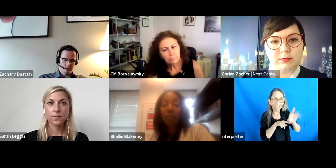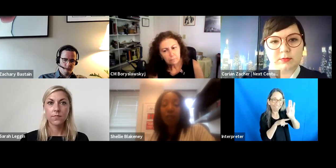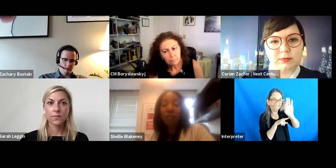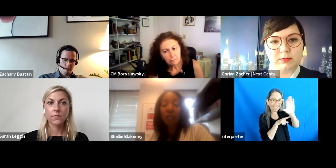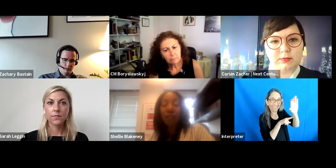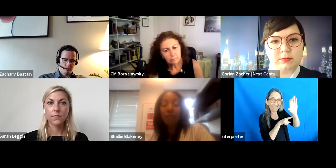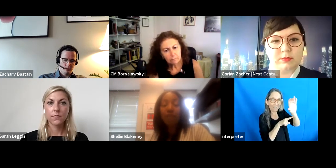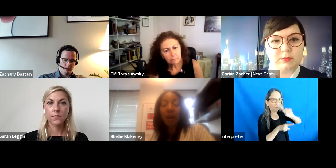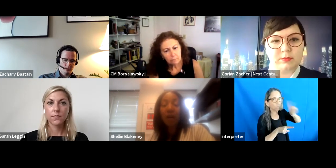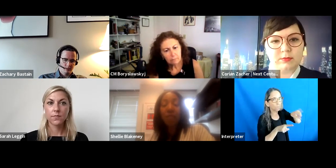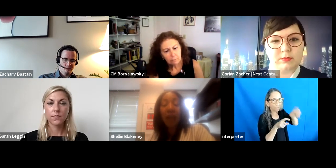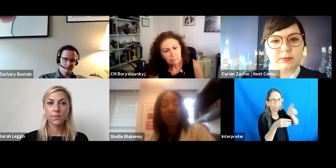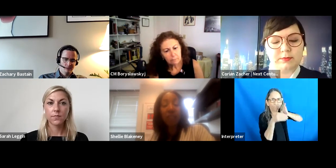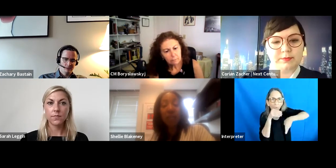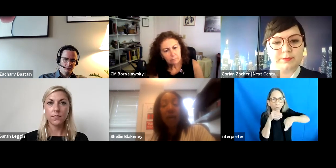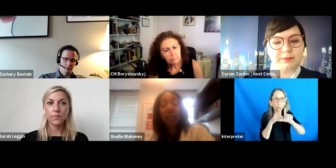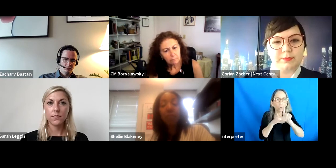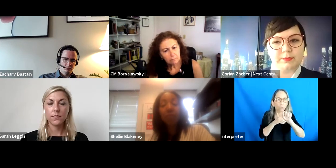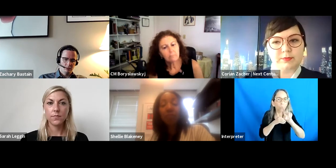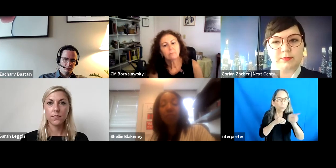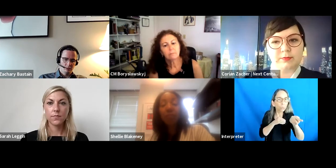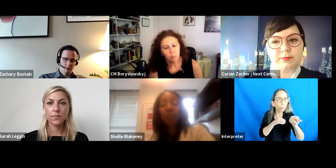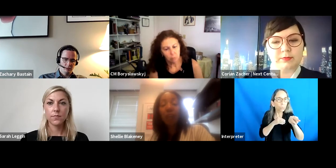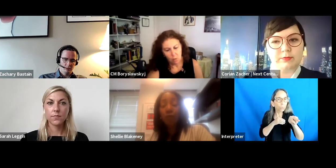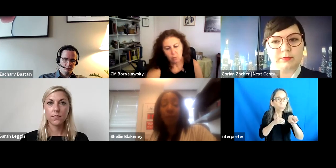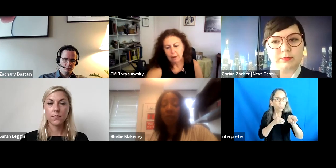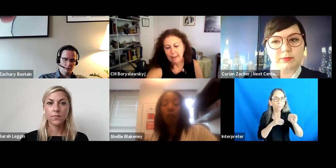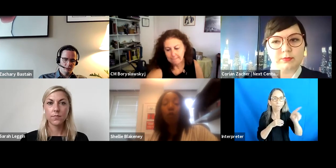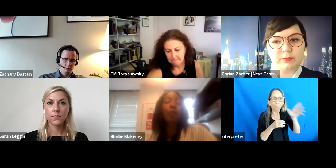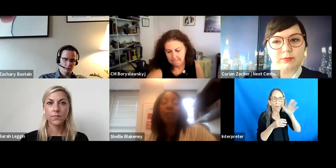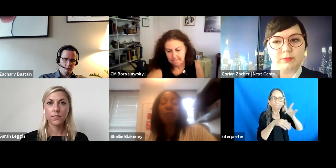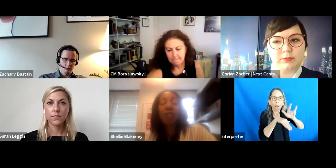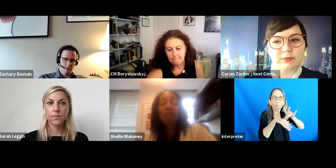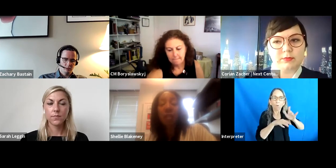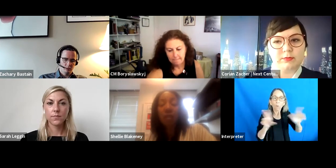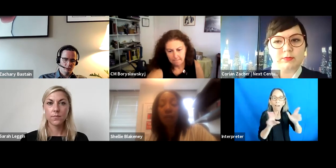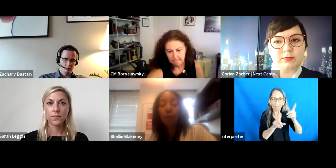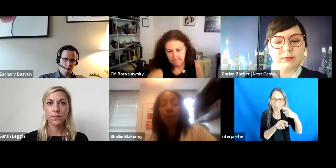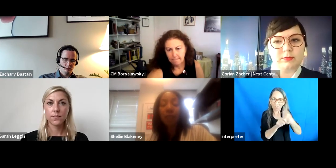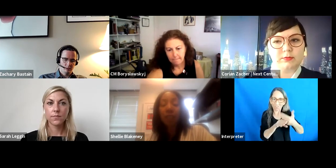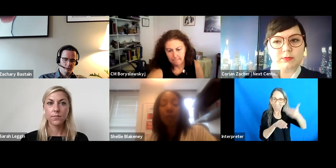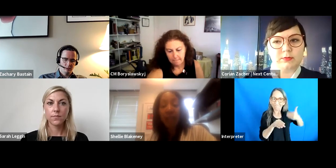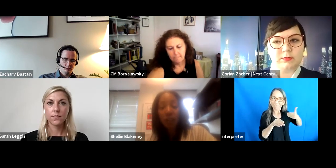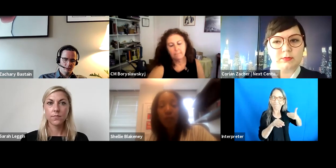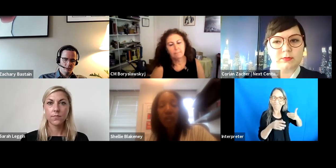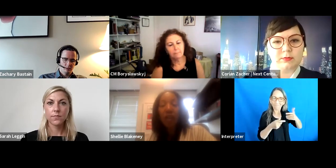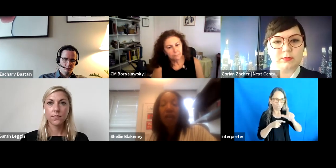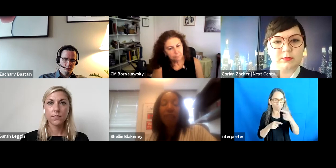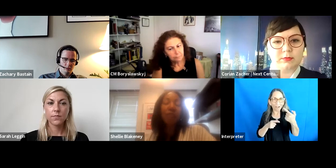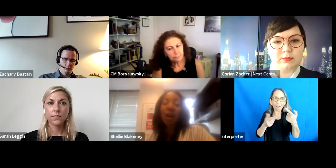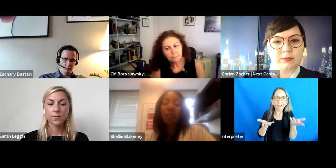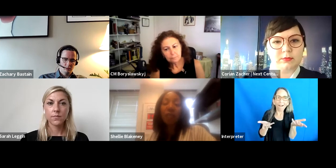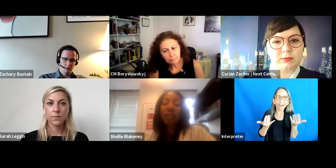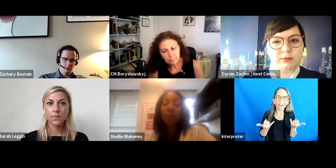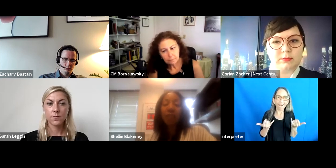calling services. At this time, you may have heard this mentioned in other previous panels at